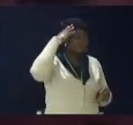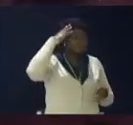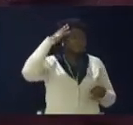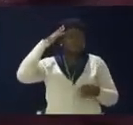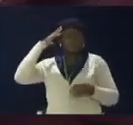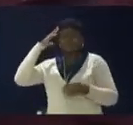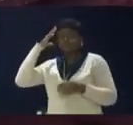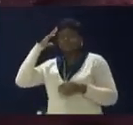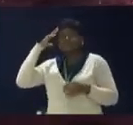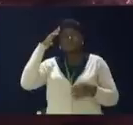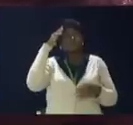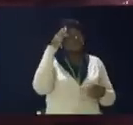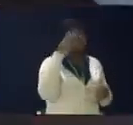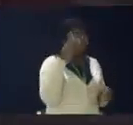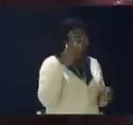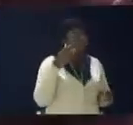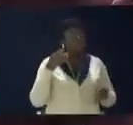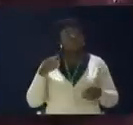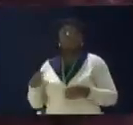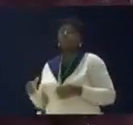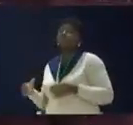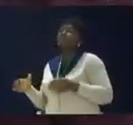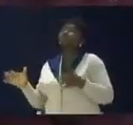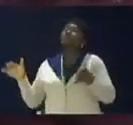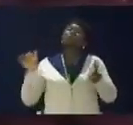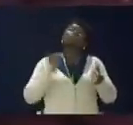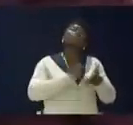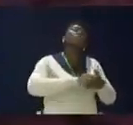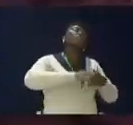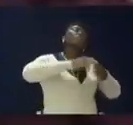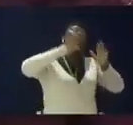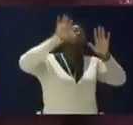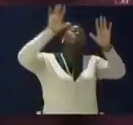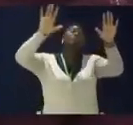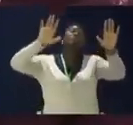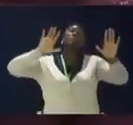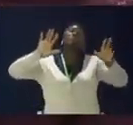That wonderful name. That wonderful name.